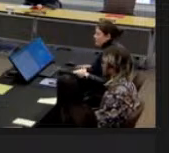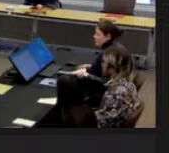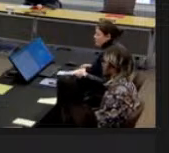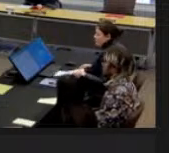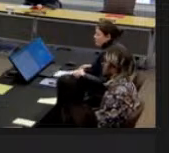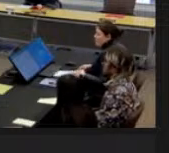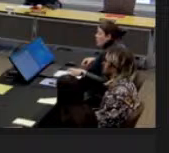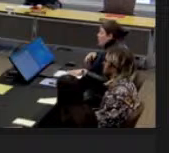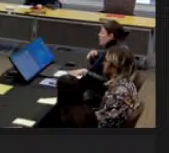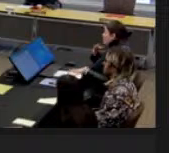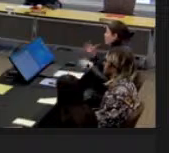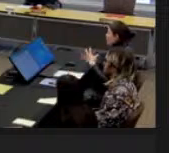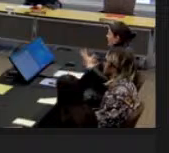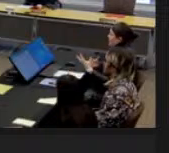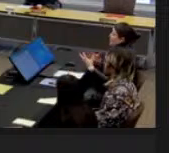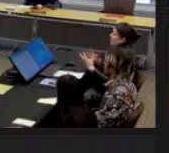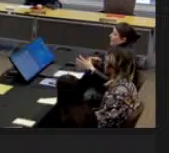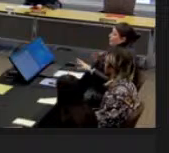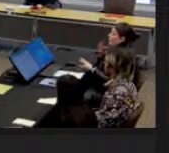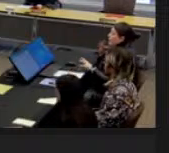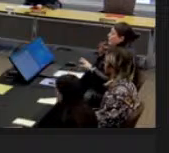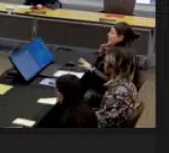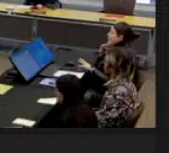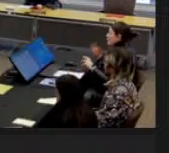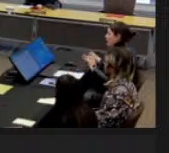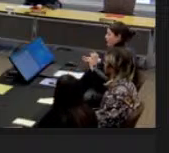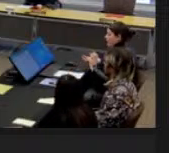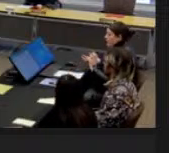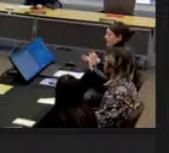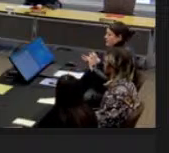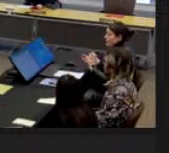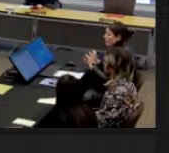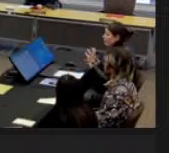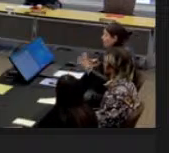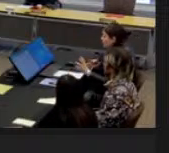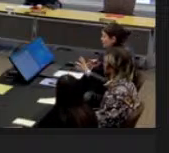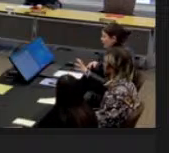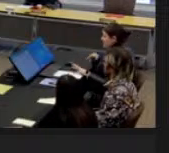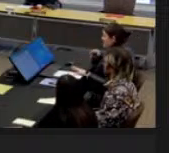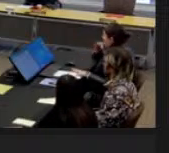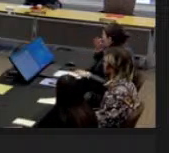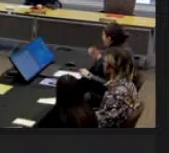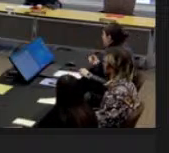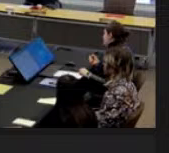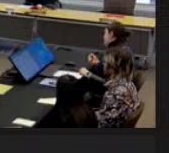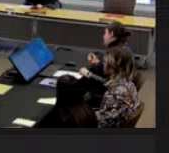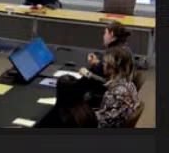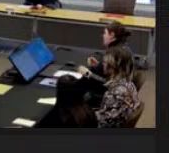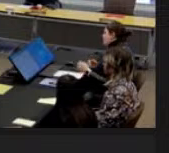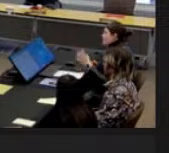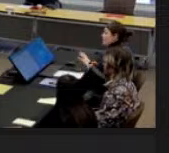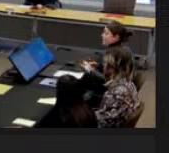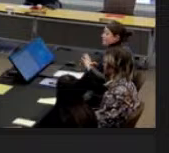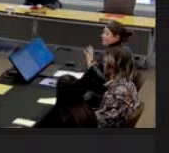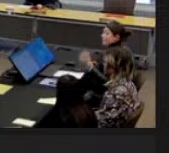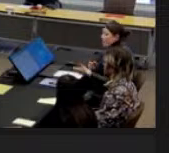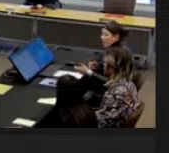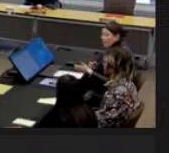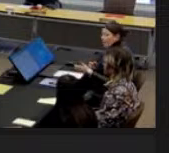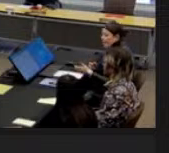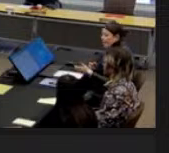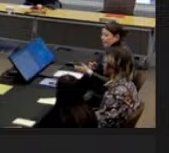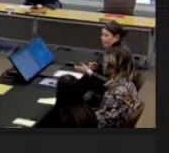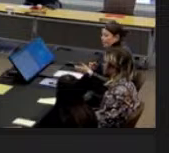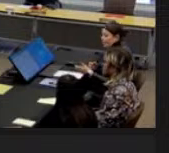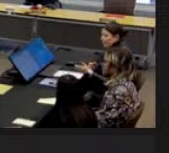allow us to be more agile and quickly develop prototypes and pilot different tools so that when we